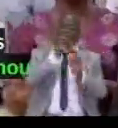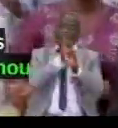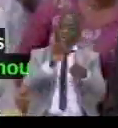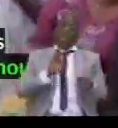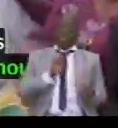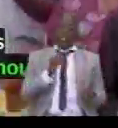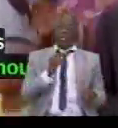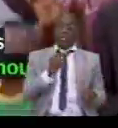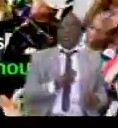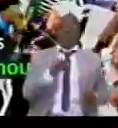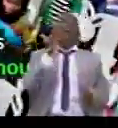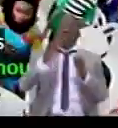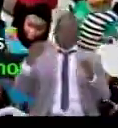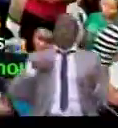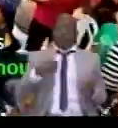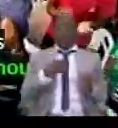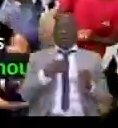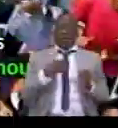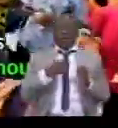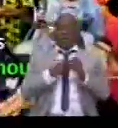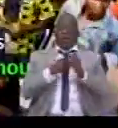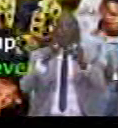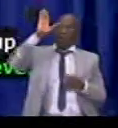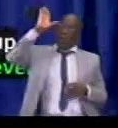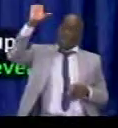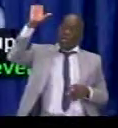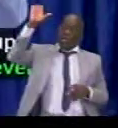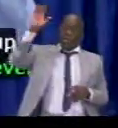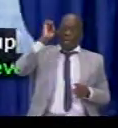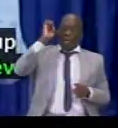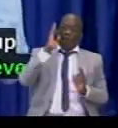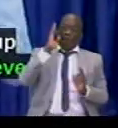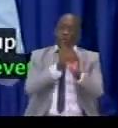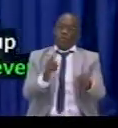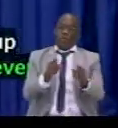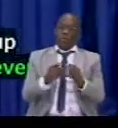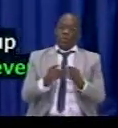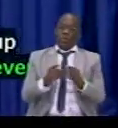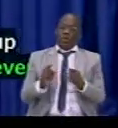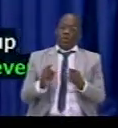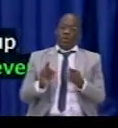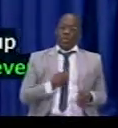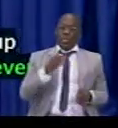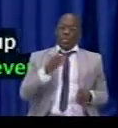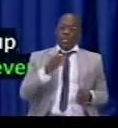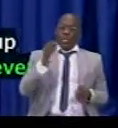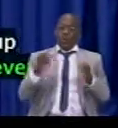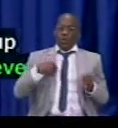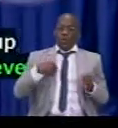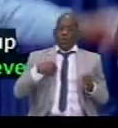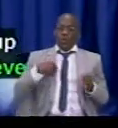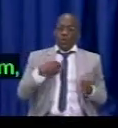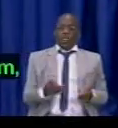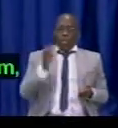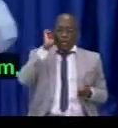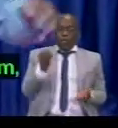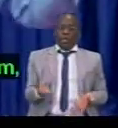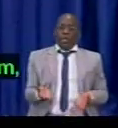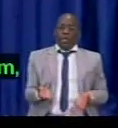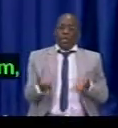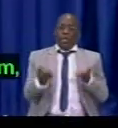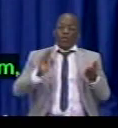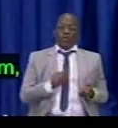If you run to him, he will run to us. If we lift our hearts, he will lift us up. Come